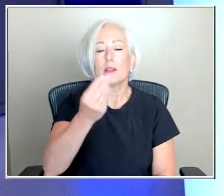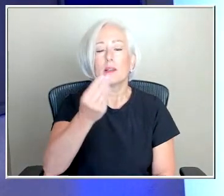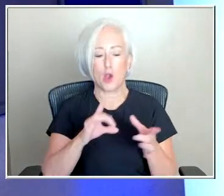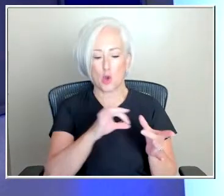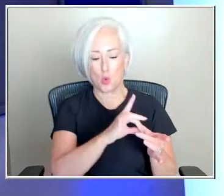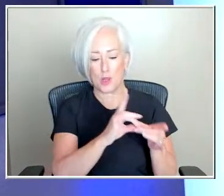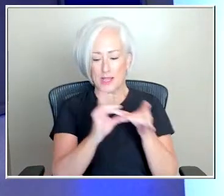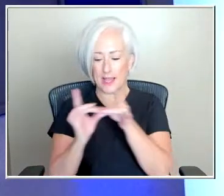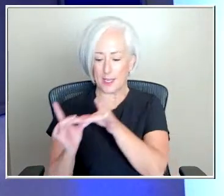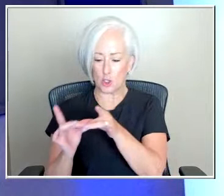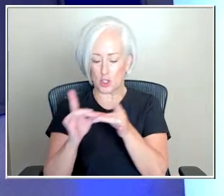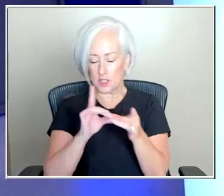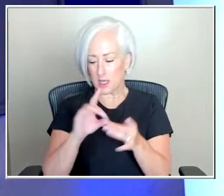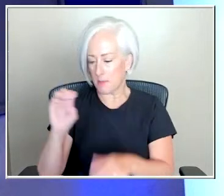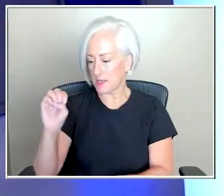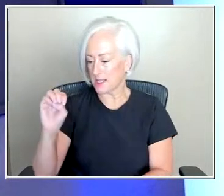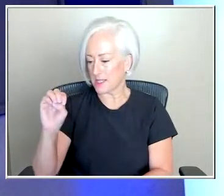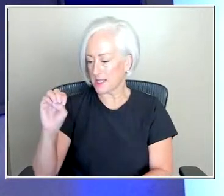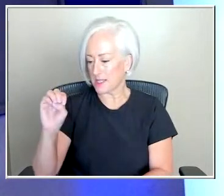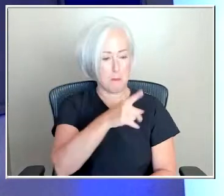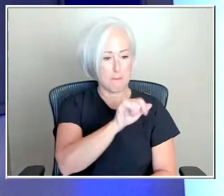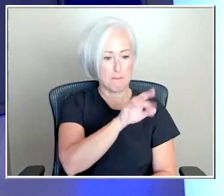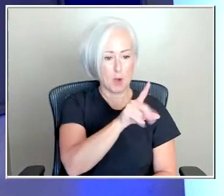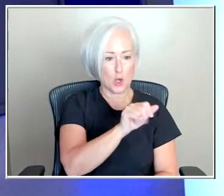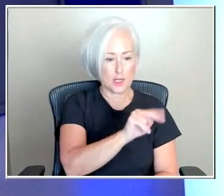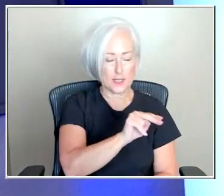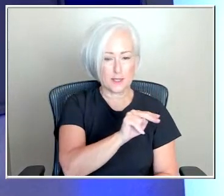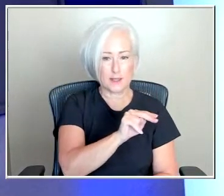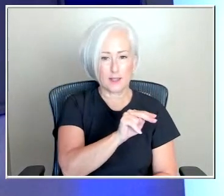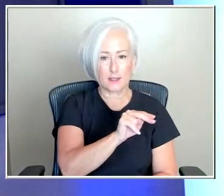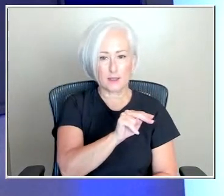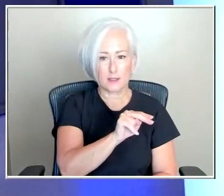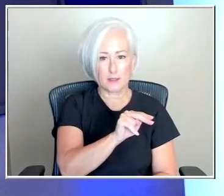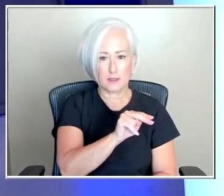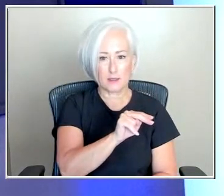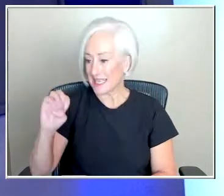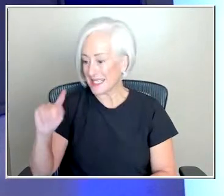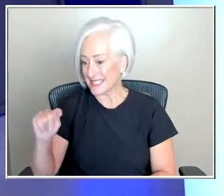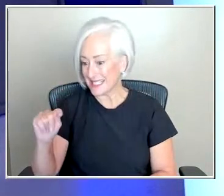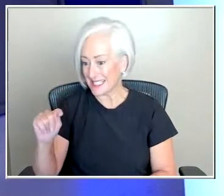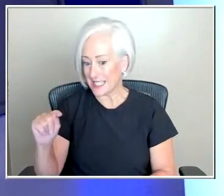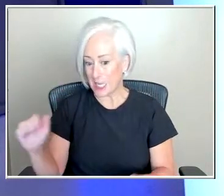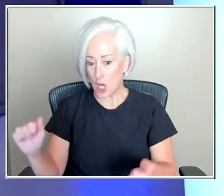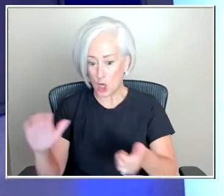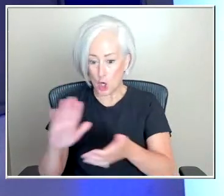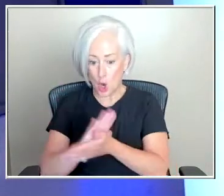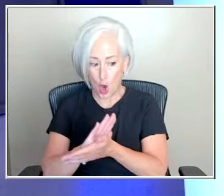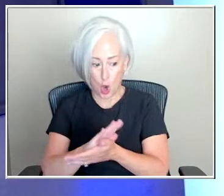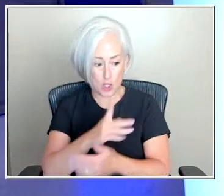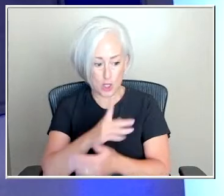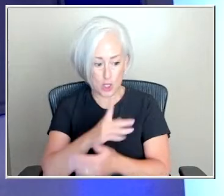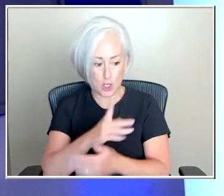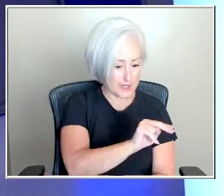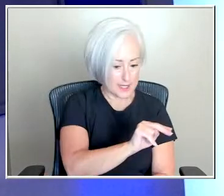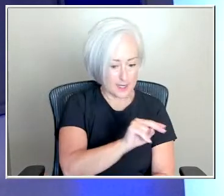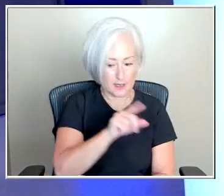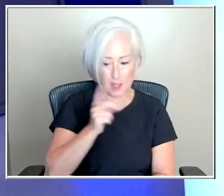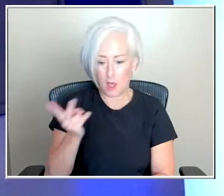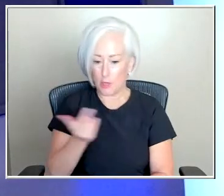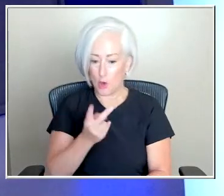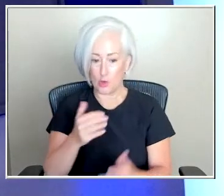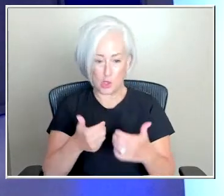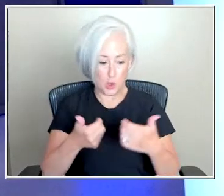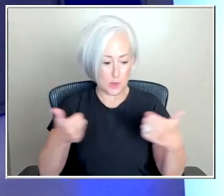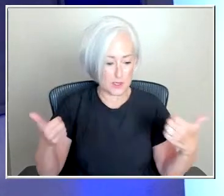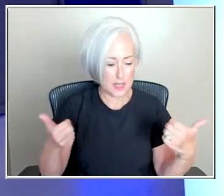Parkinson's. Does essential tremor lead to Parkinson's? Is it a precursor? Or are they separate but can overlap? They're separate,